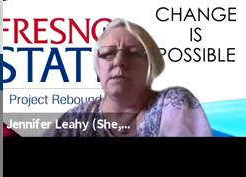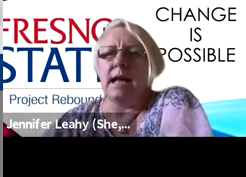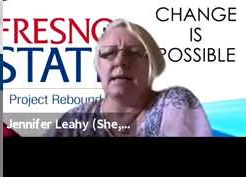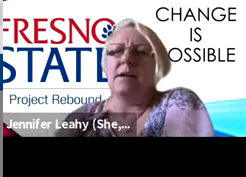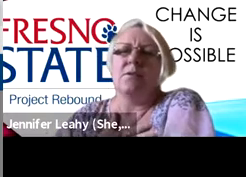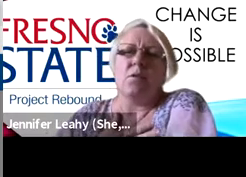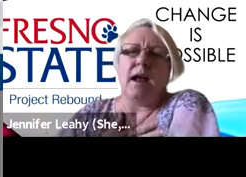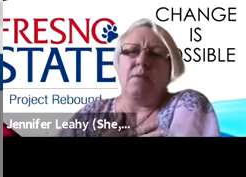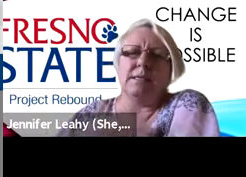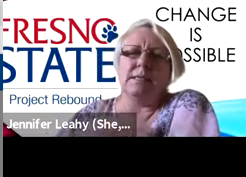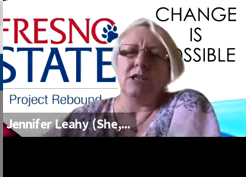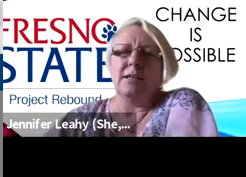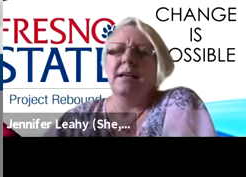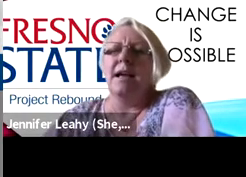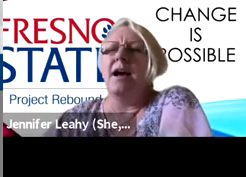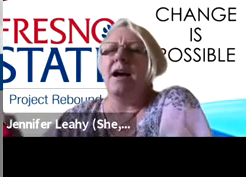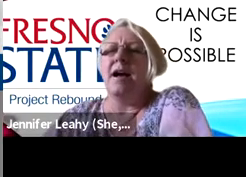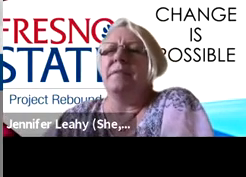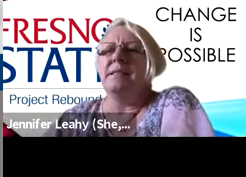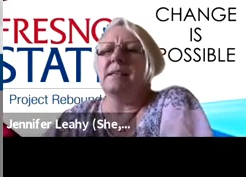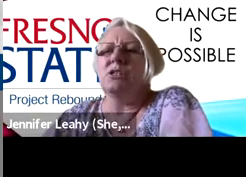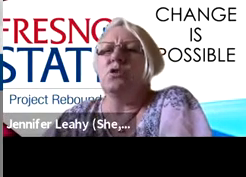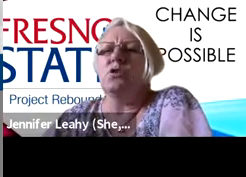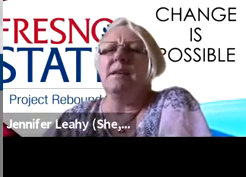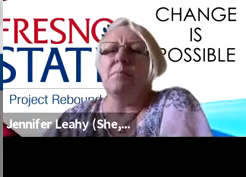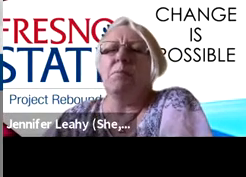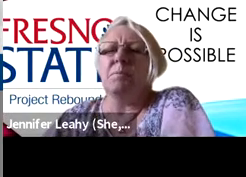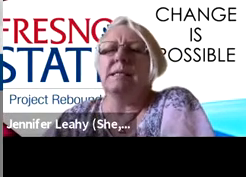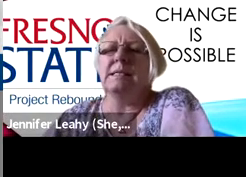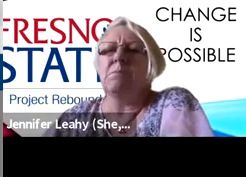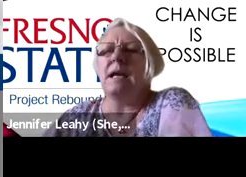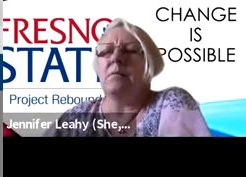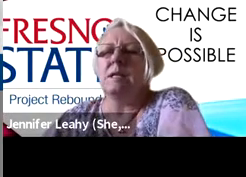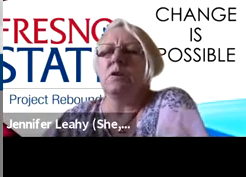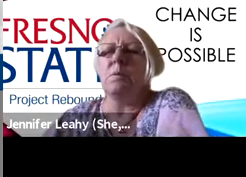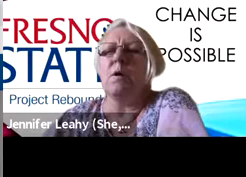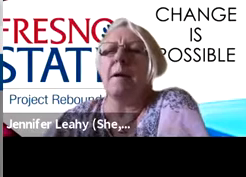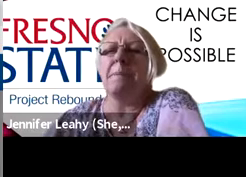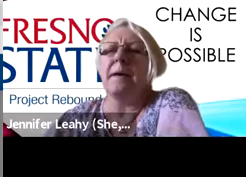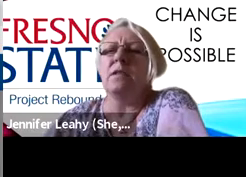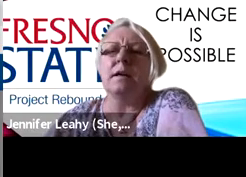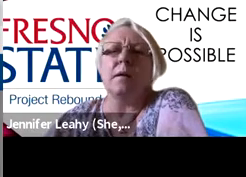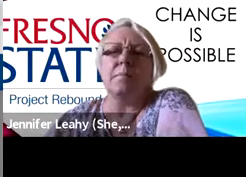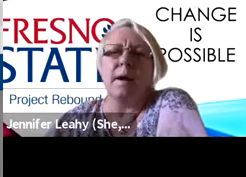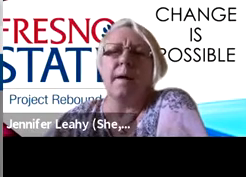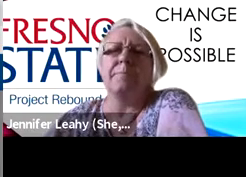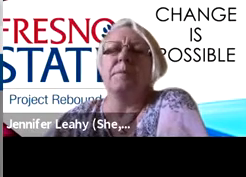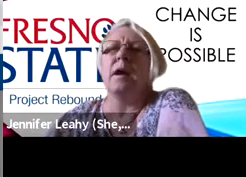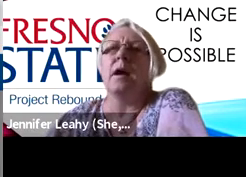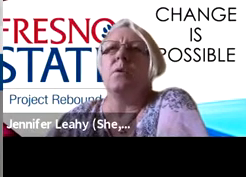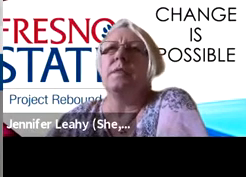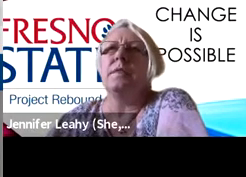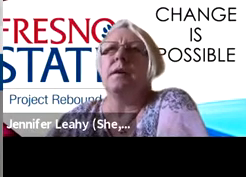soapbox that you stand on, or that I would stand on. This is us goofing, but we're participating in a particular program, a Lock It Up